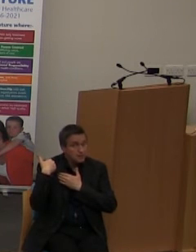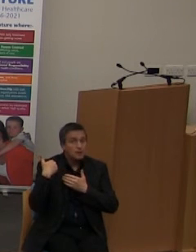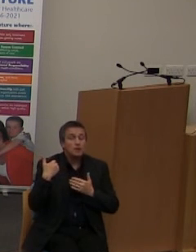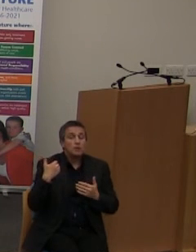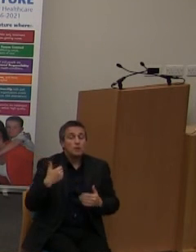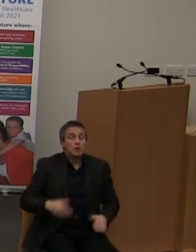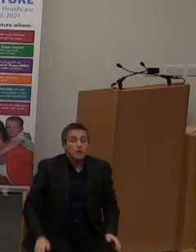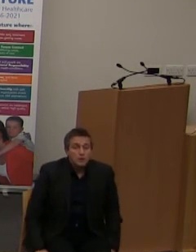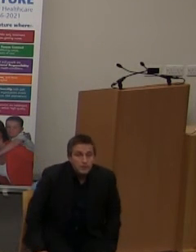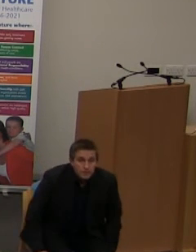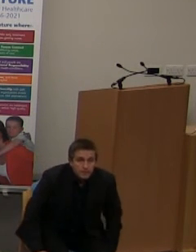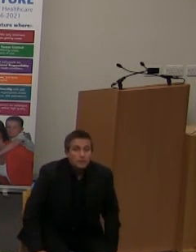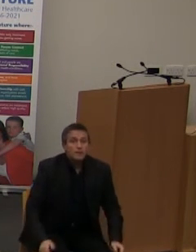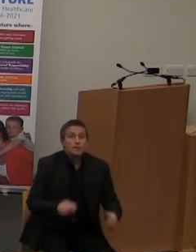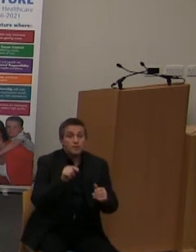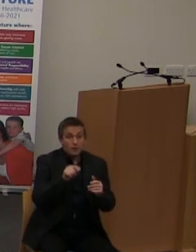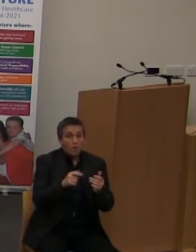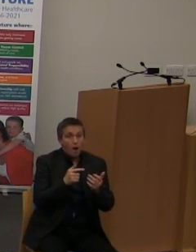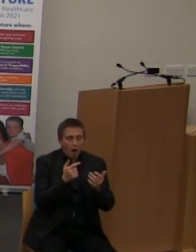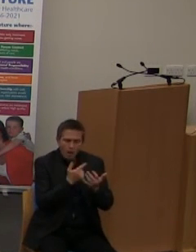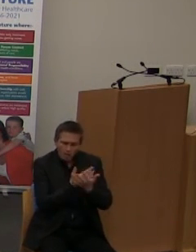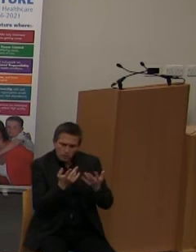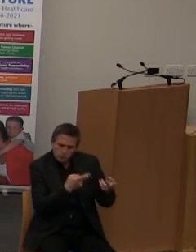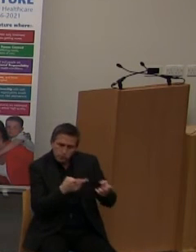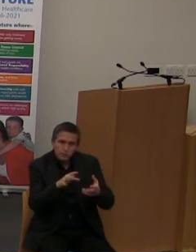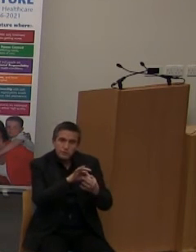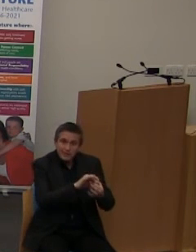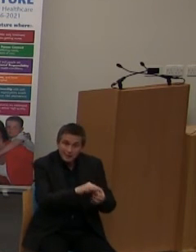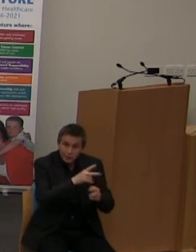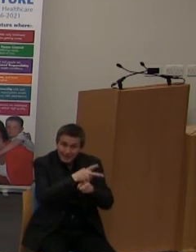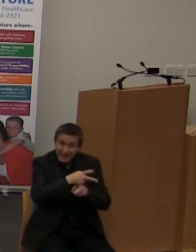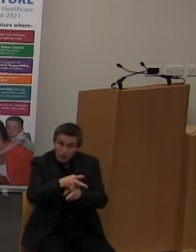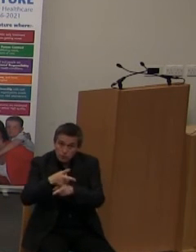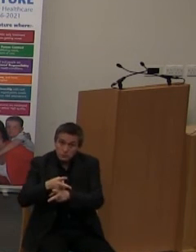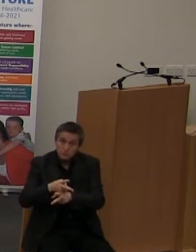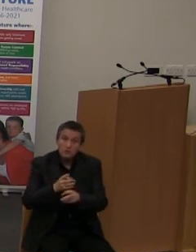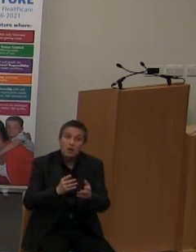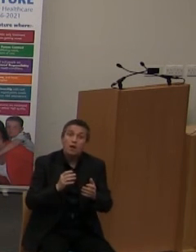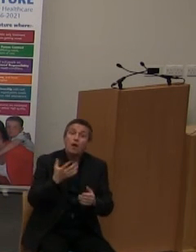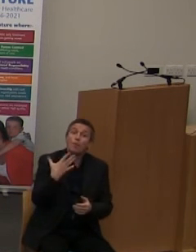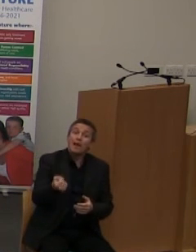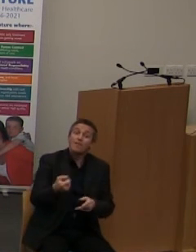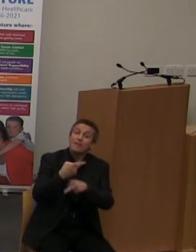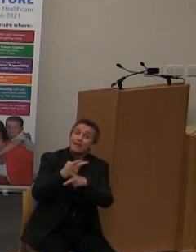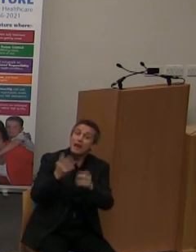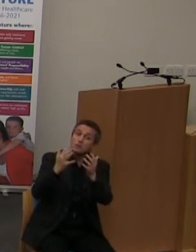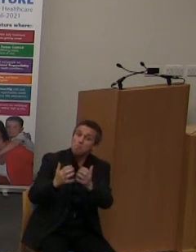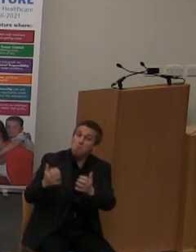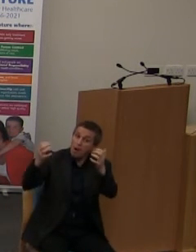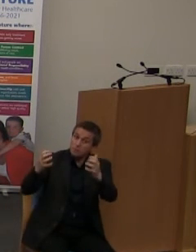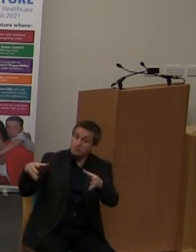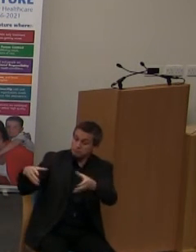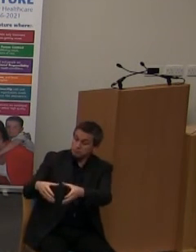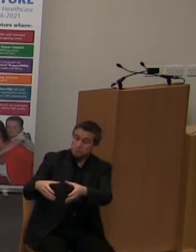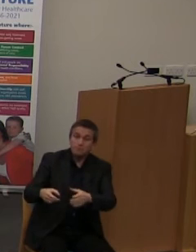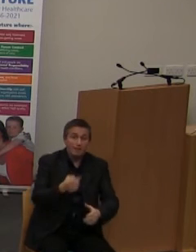different ways in which we need to kind of make sure that we're engaging with carers. Some of that's done through this Carers Parliament. For the young carers, we've got the Young Carers